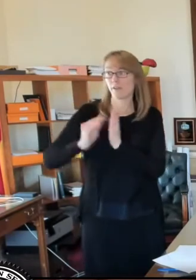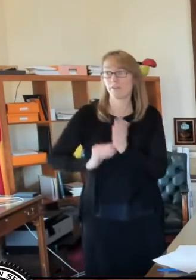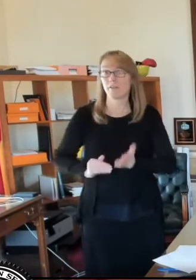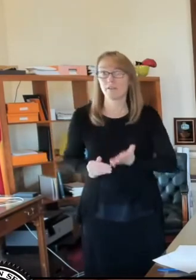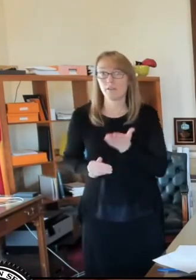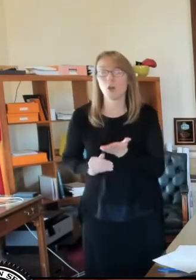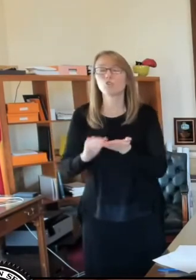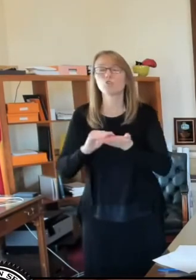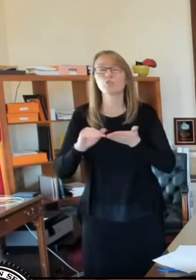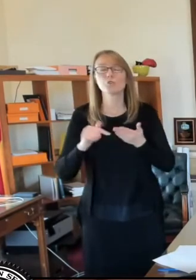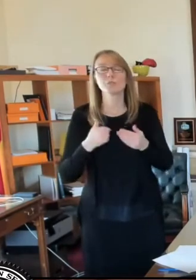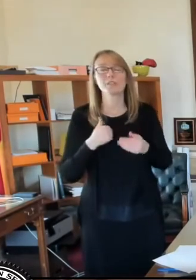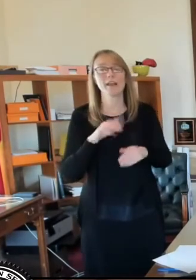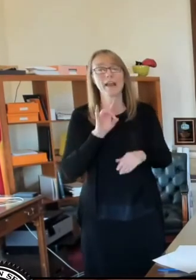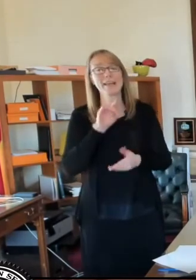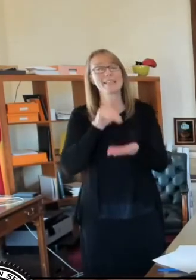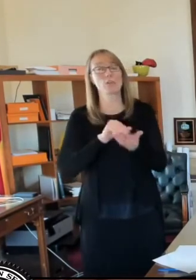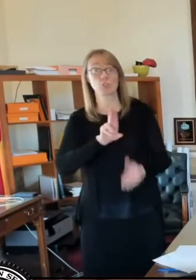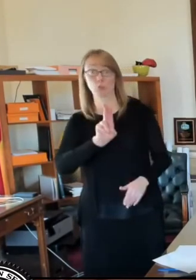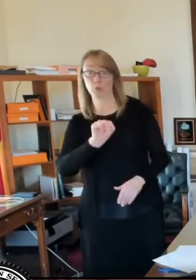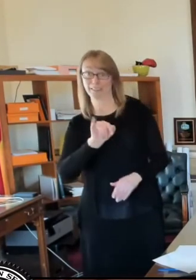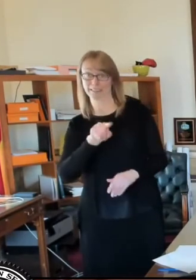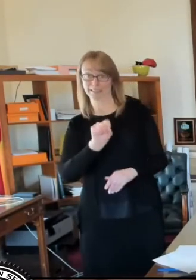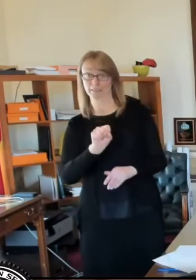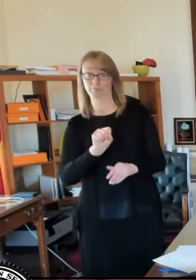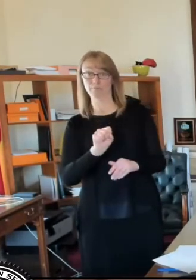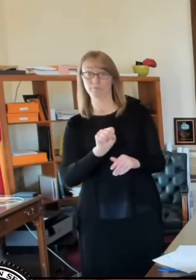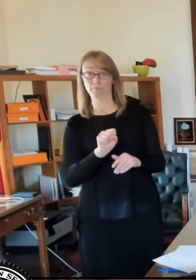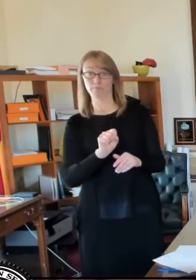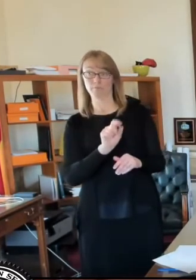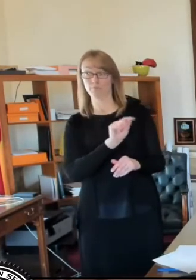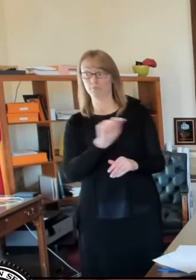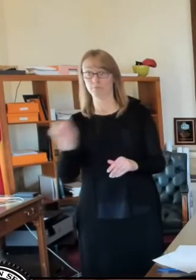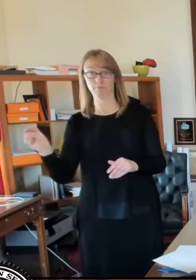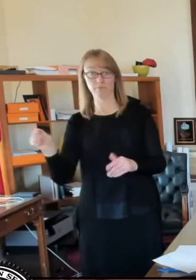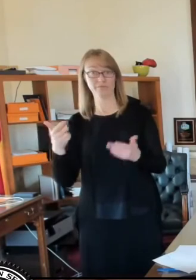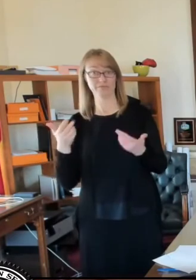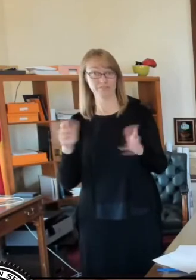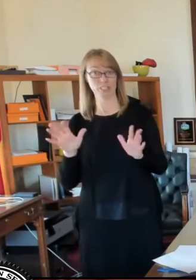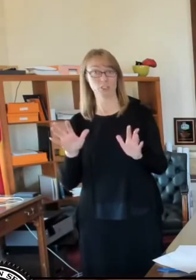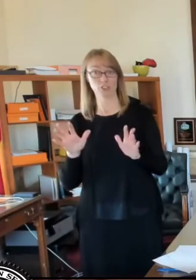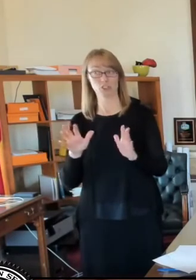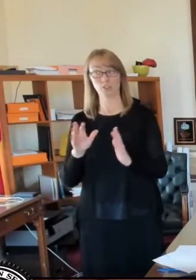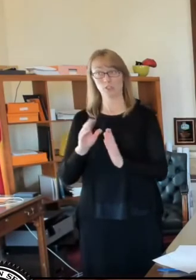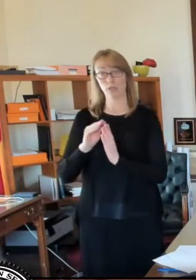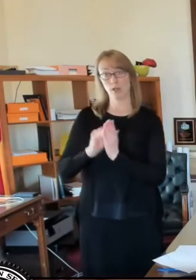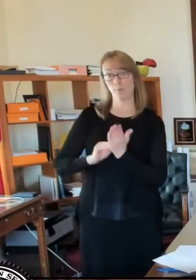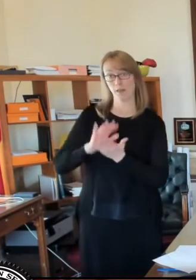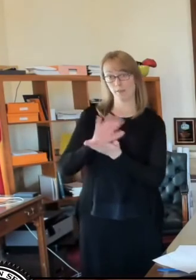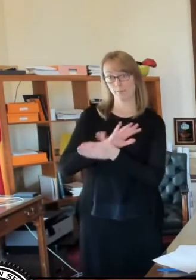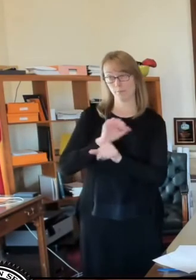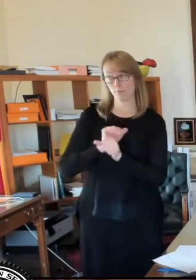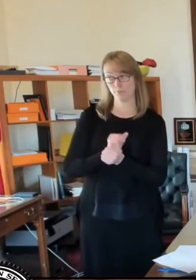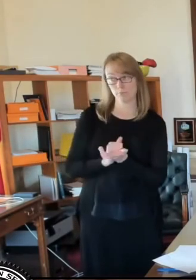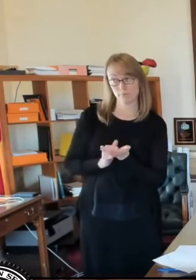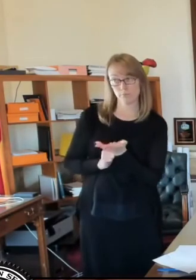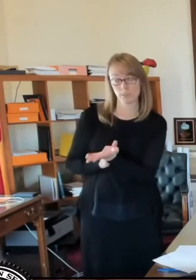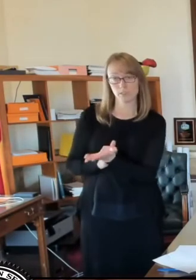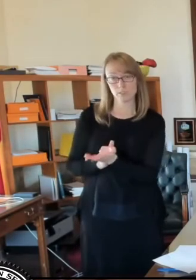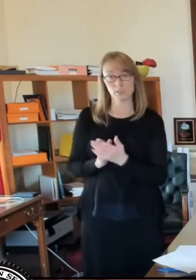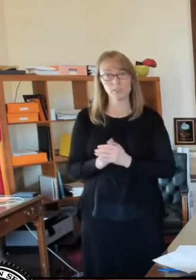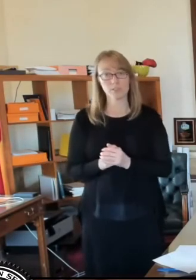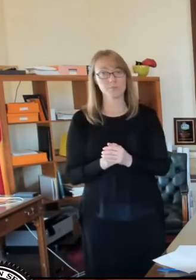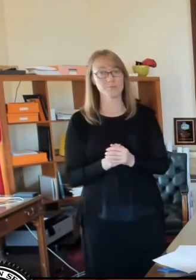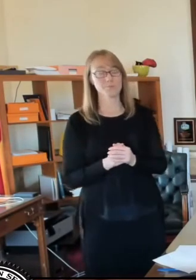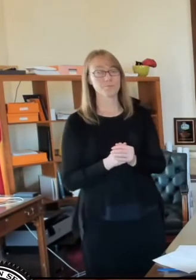8,000 units have applied. And so folks are working through there. So if you have